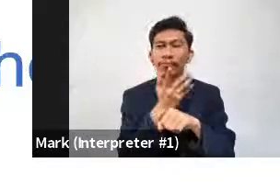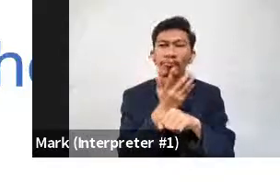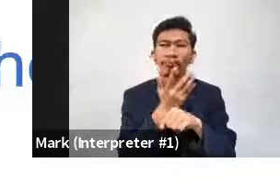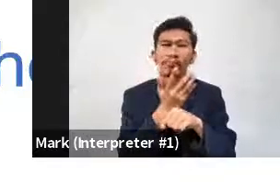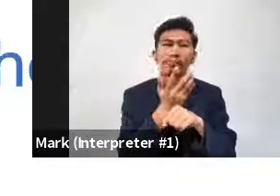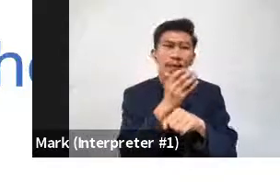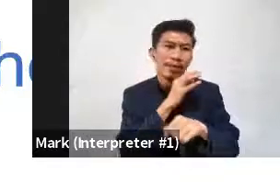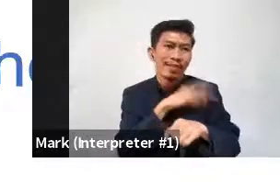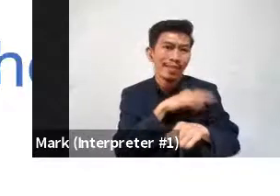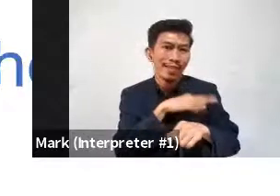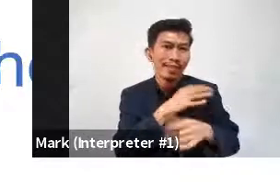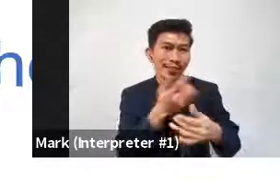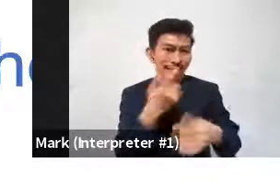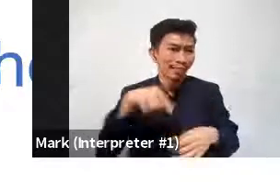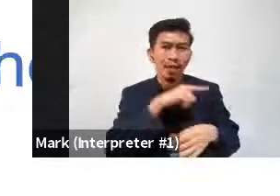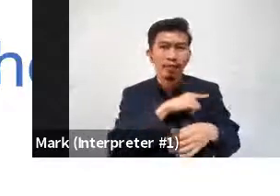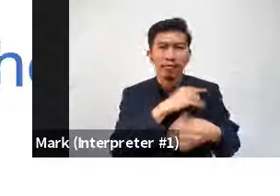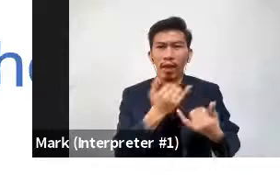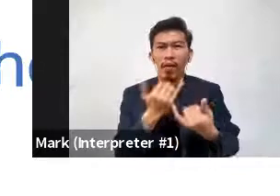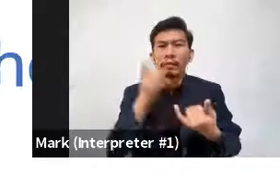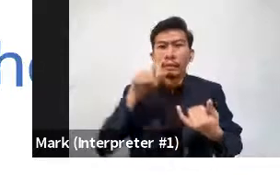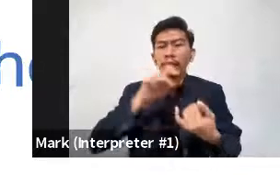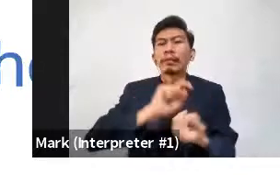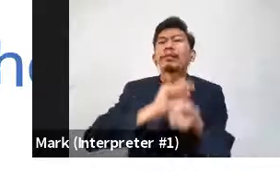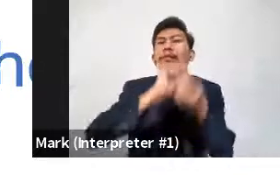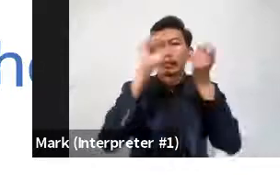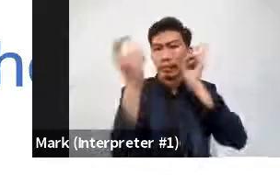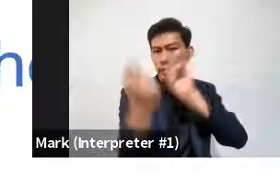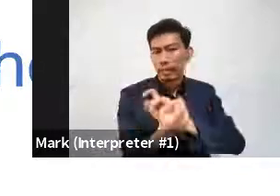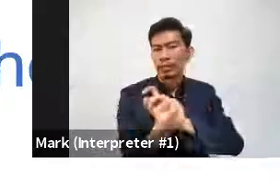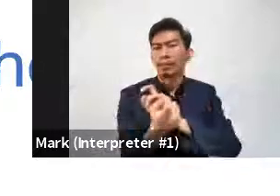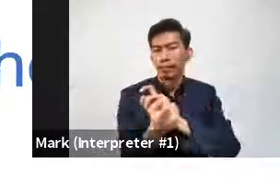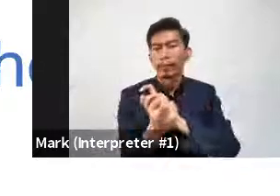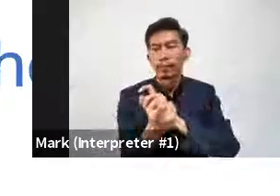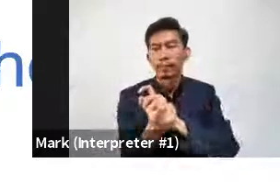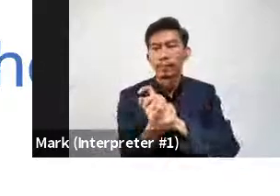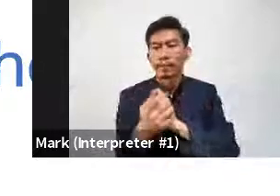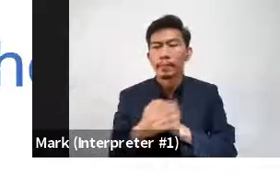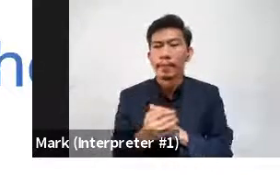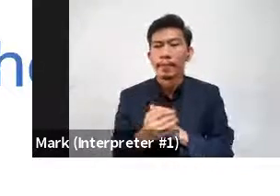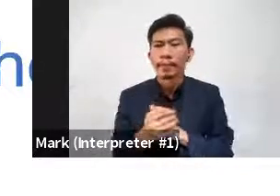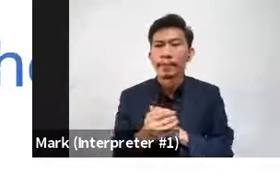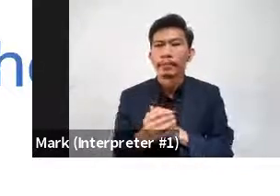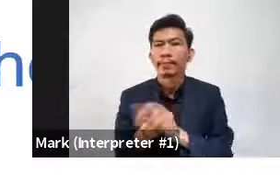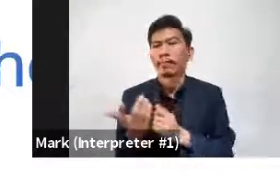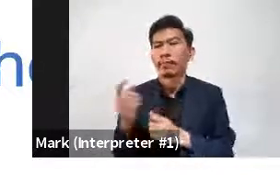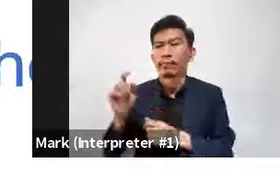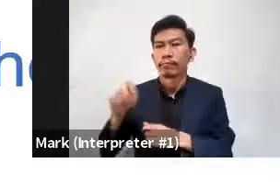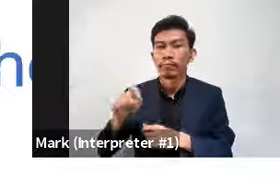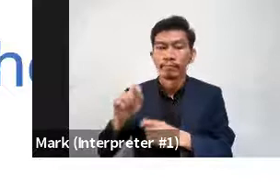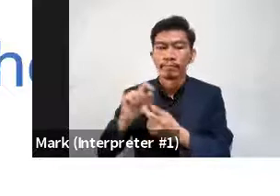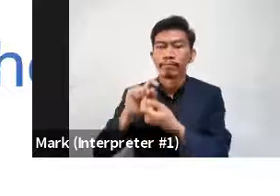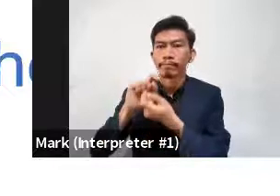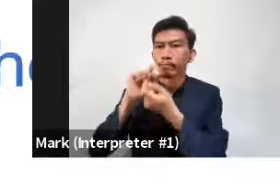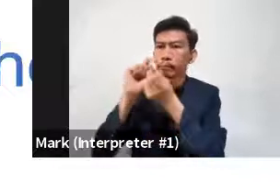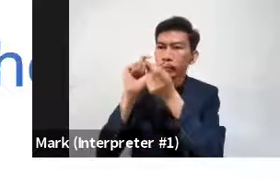anymore. So I think the only way is to actually reprioritize. And reprioritization is actually a political process,